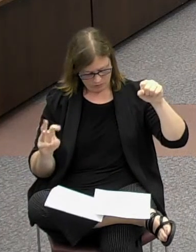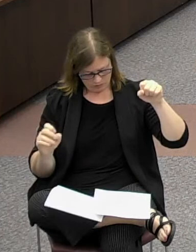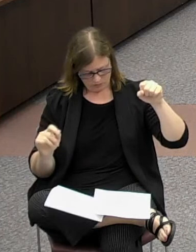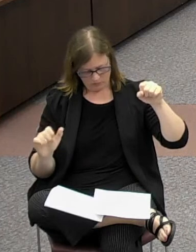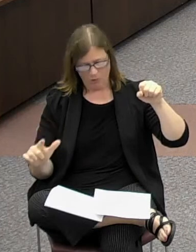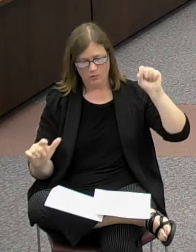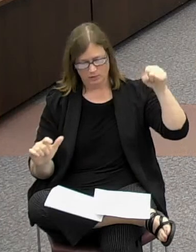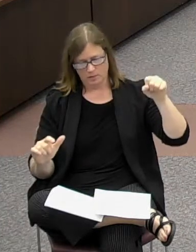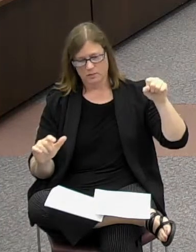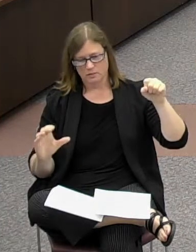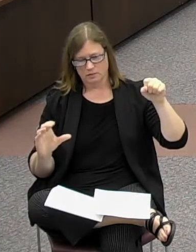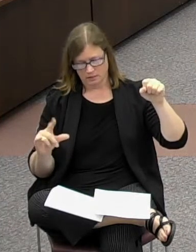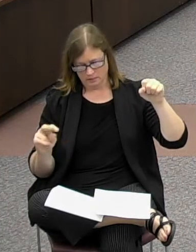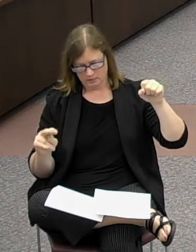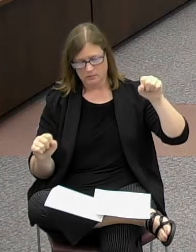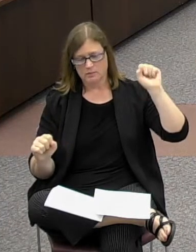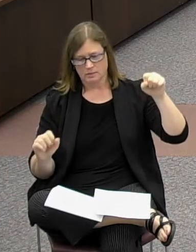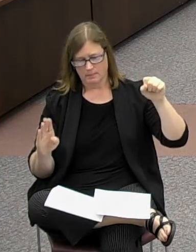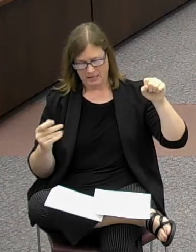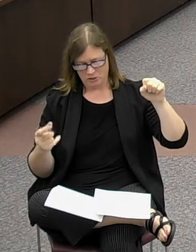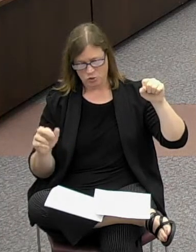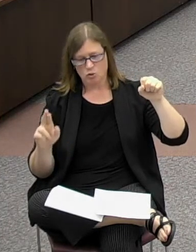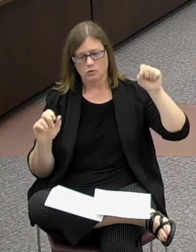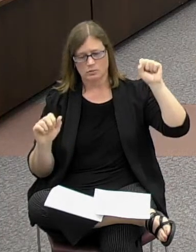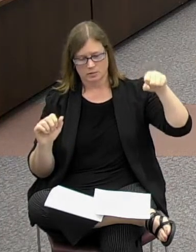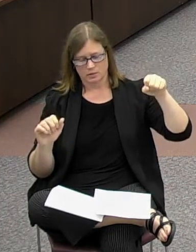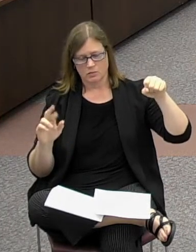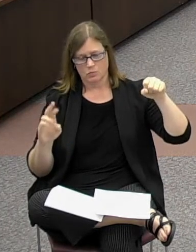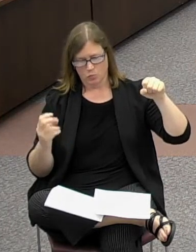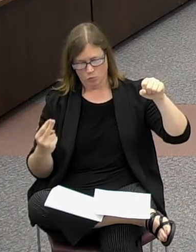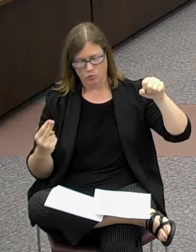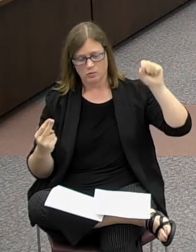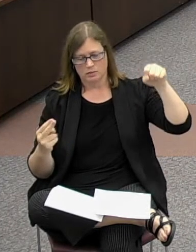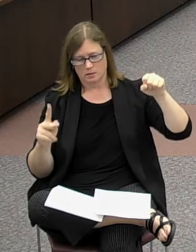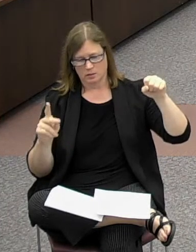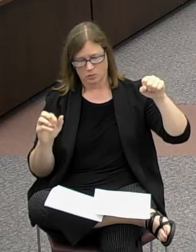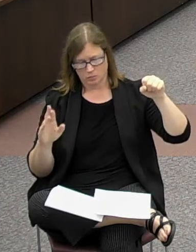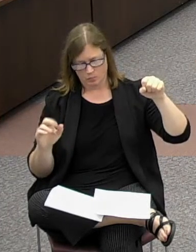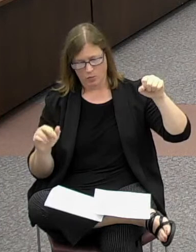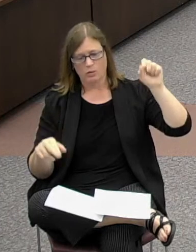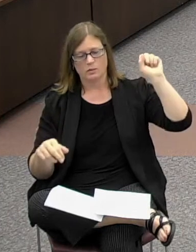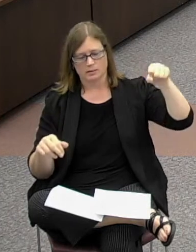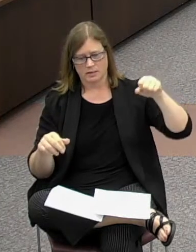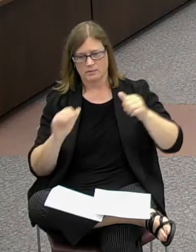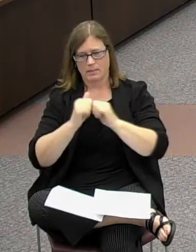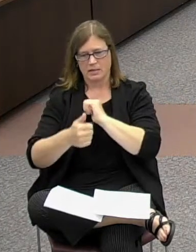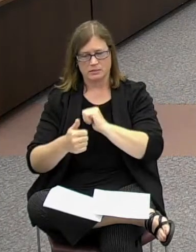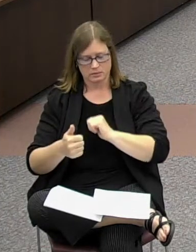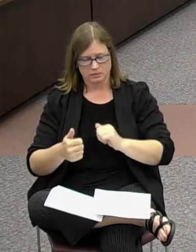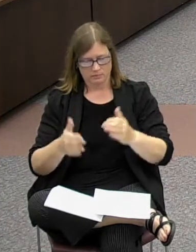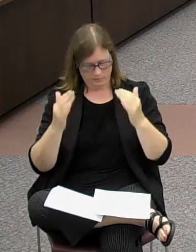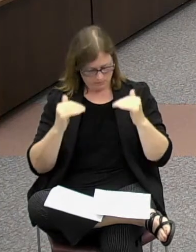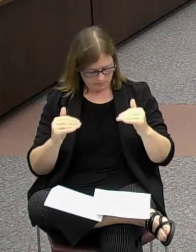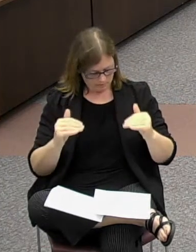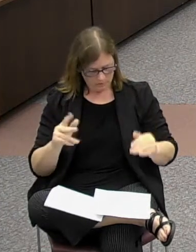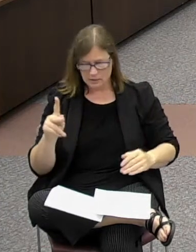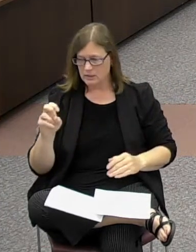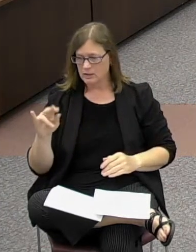Yes. Ms. Howard Collins? Yes. Dr. Baxter? Yes. Ms. Roach? Yes. Mr. Herbert? Yes, item passes. Thank you. And Kevin, I'd like